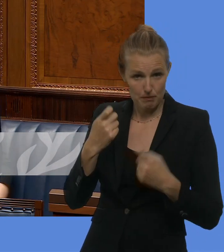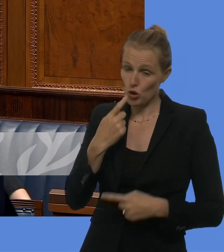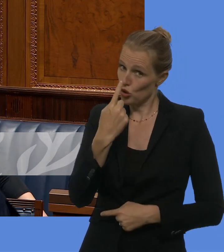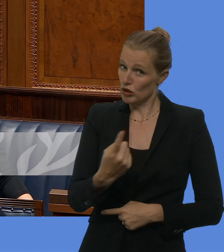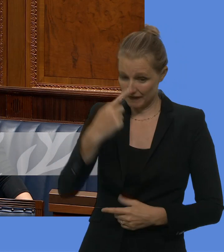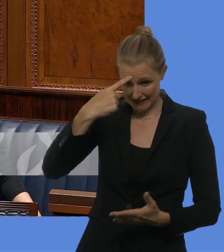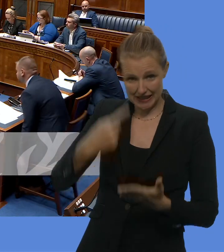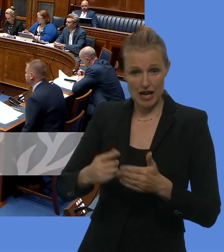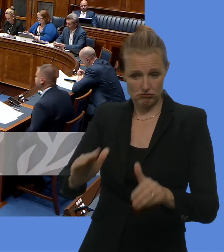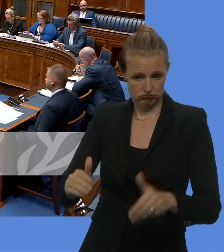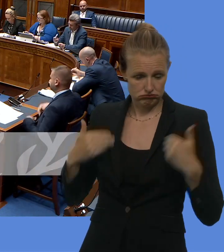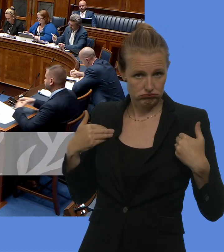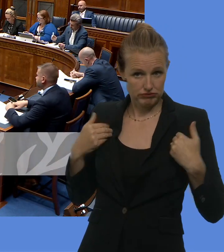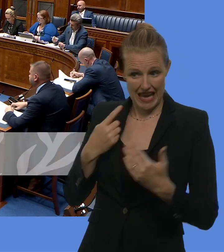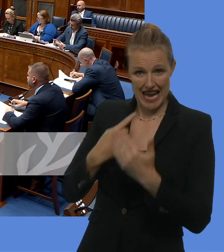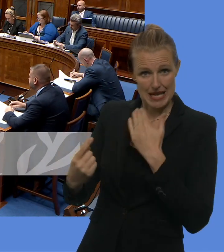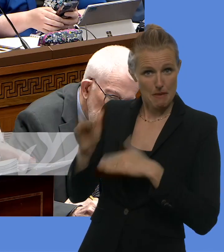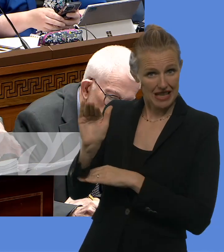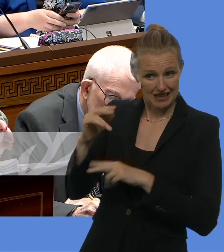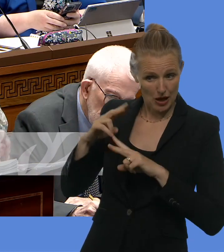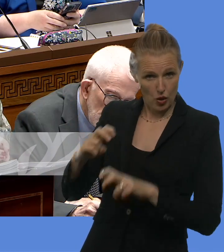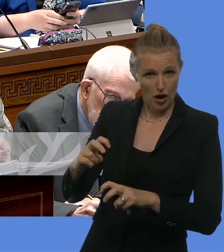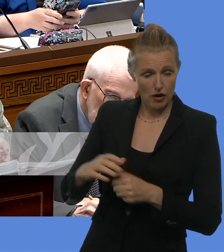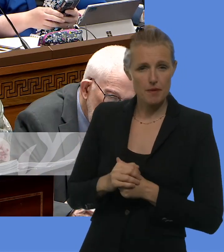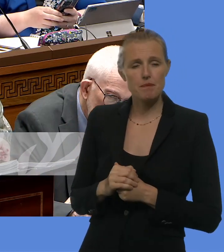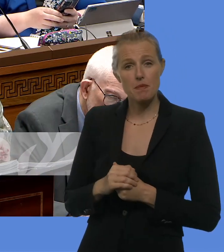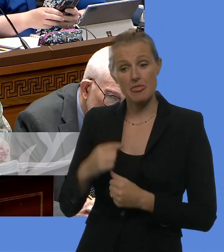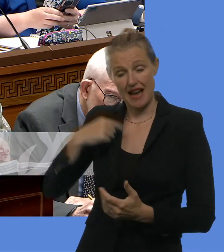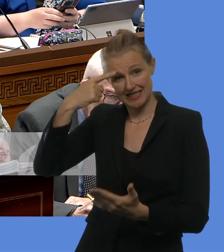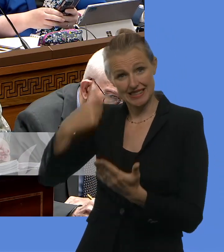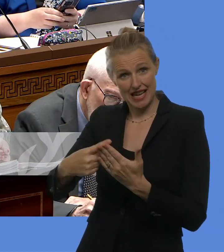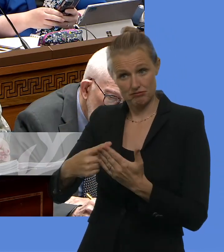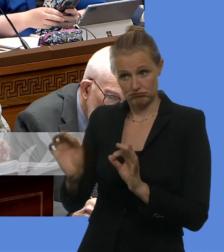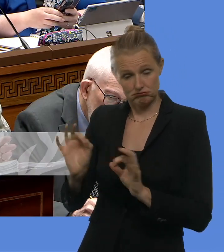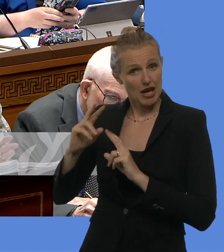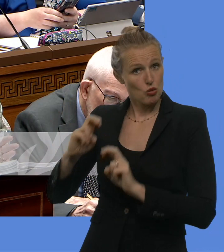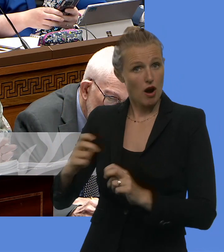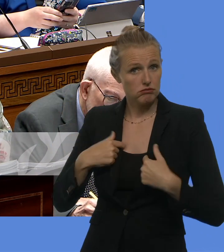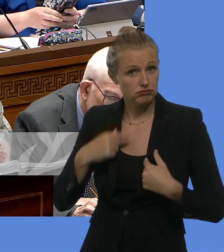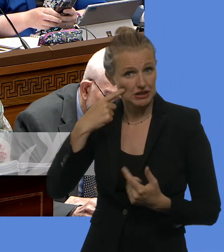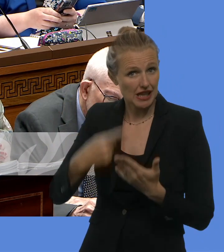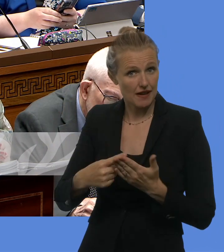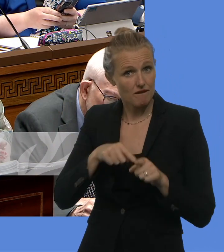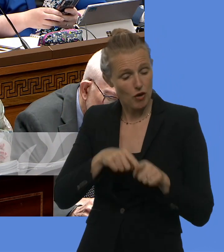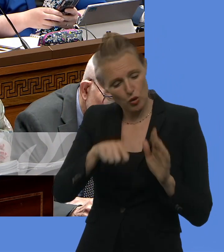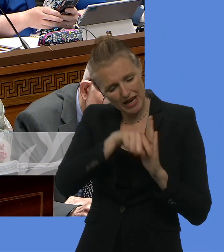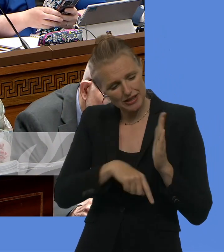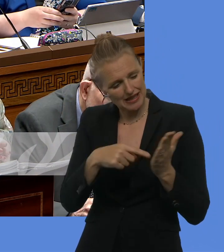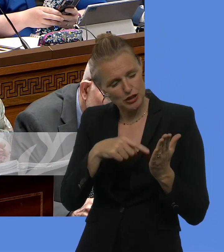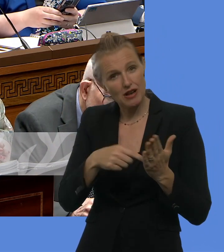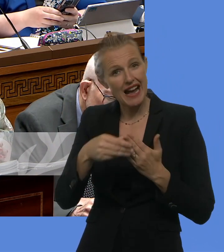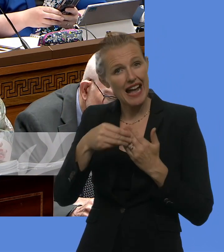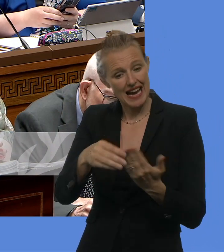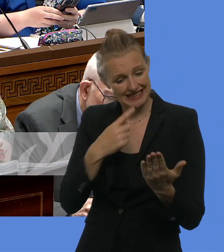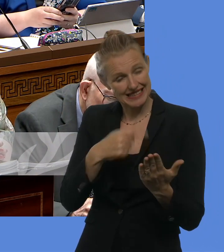taking? It is a decision taken in line with the guidance in the legislation. It's clear that it